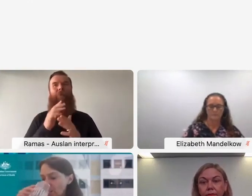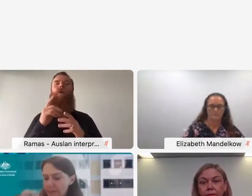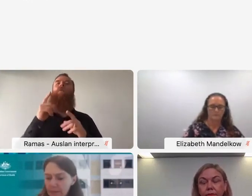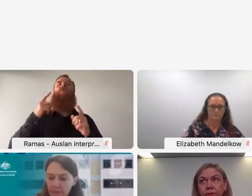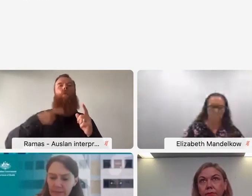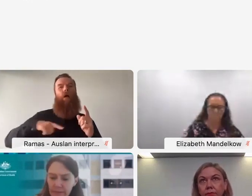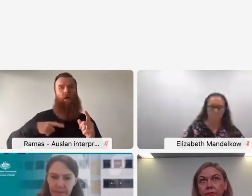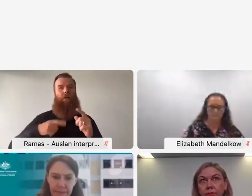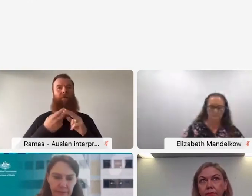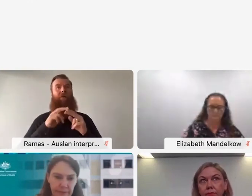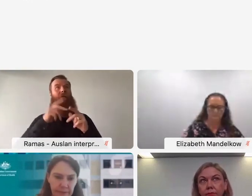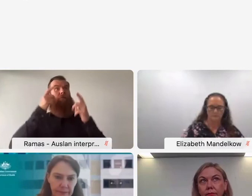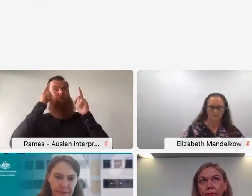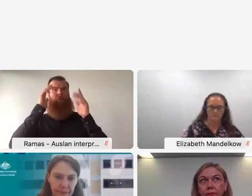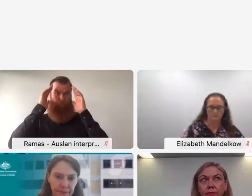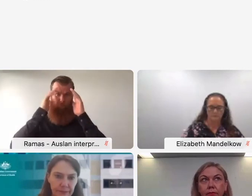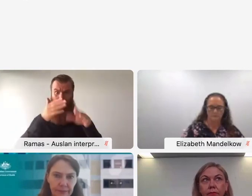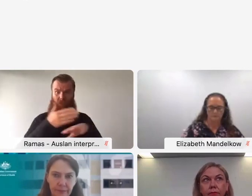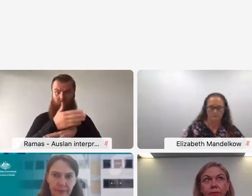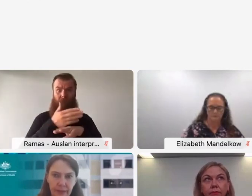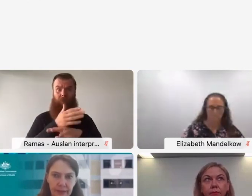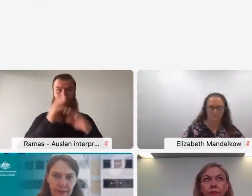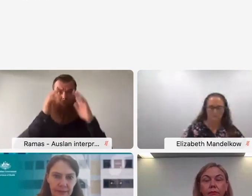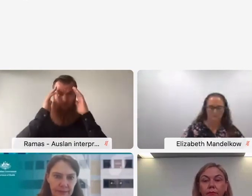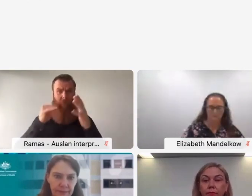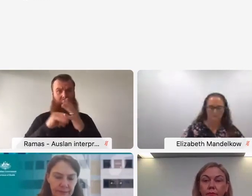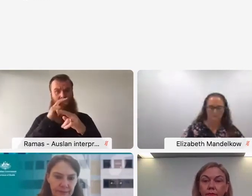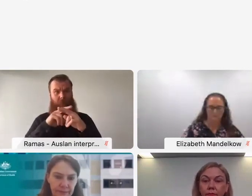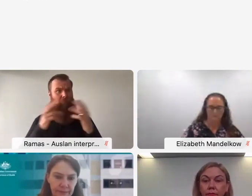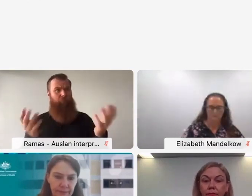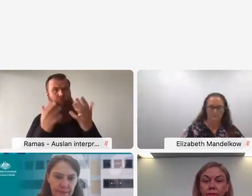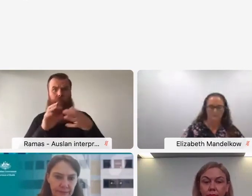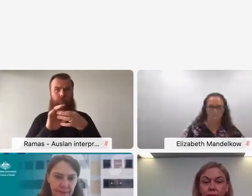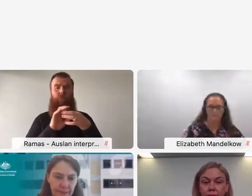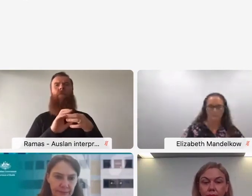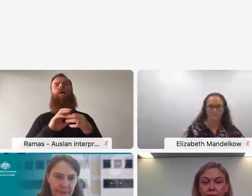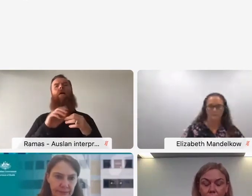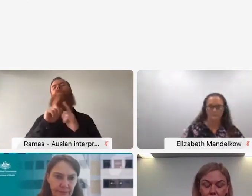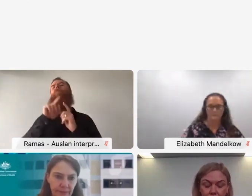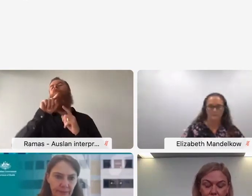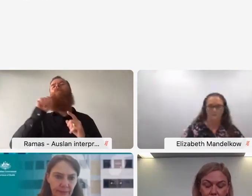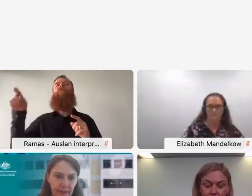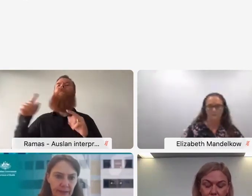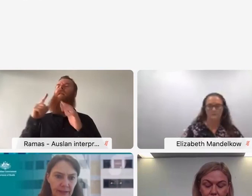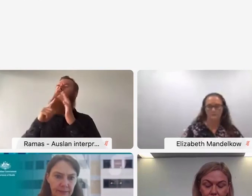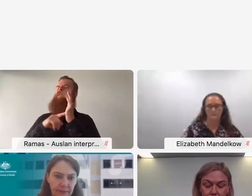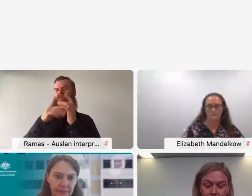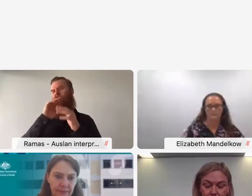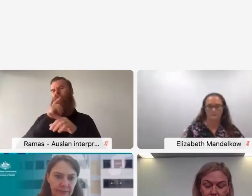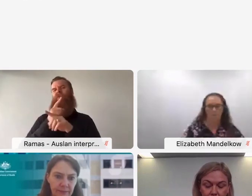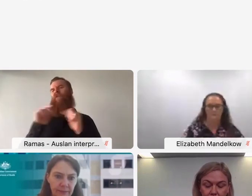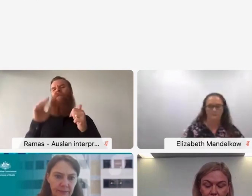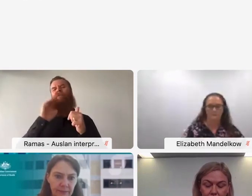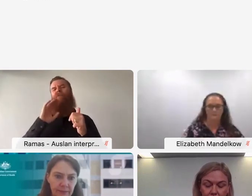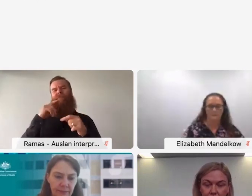dedicated to their workers and work hard with them, like I think that we've seen Elizabeth talking today about what her organisation does, I think you'll